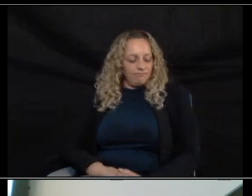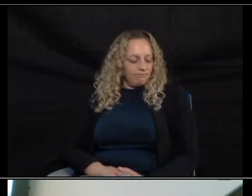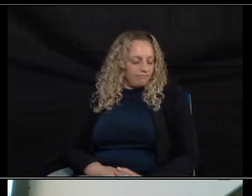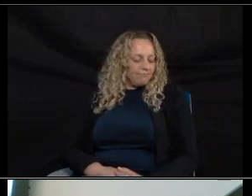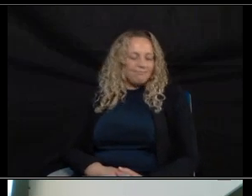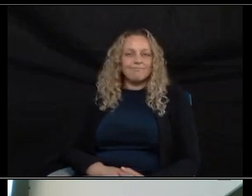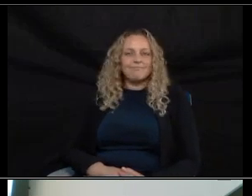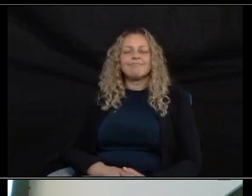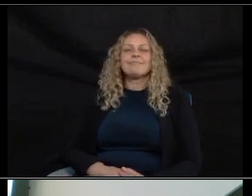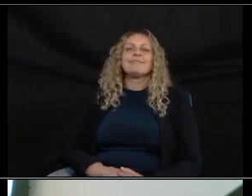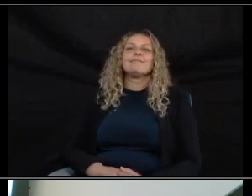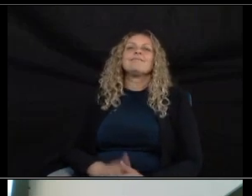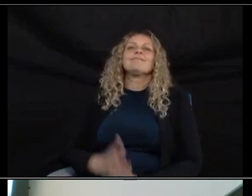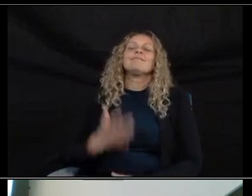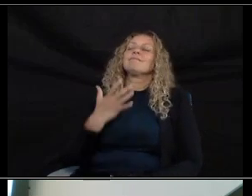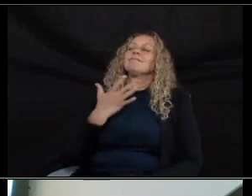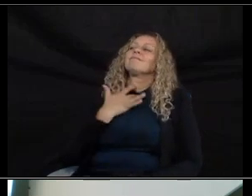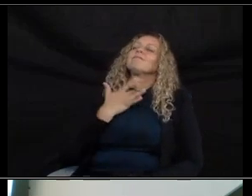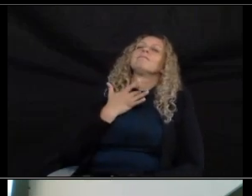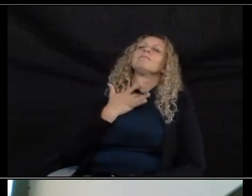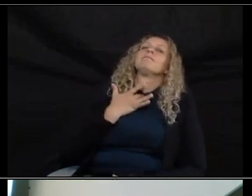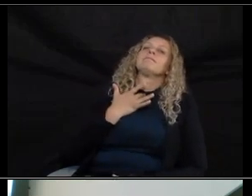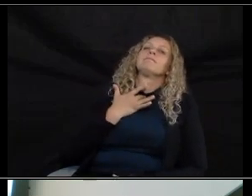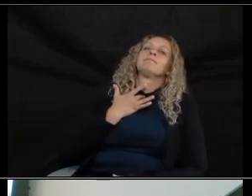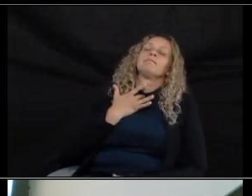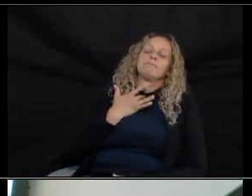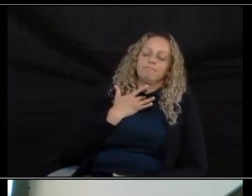I don't even know what to say to that anymore.